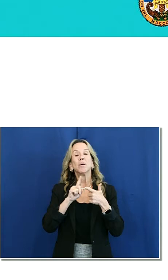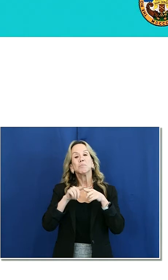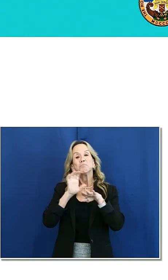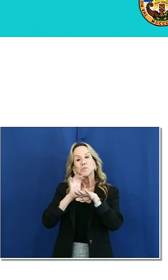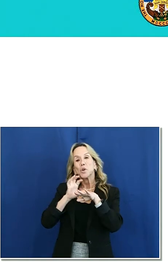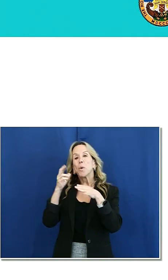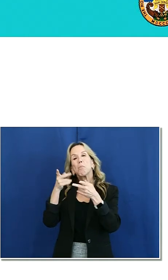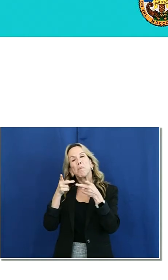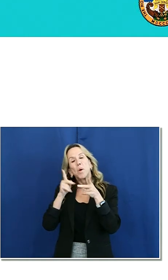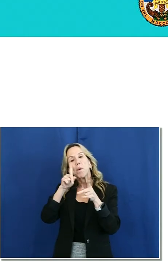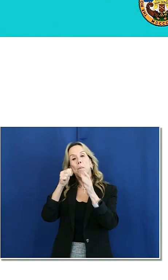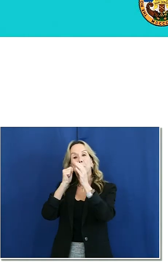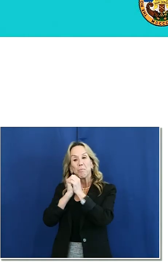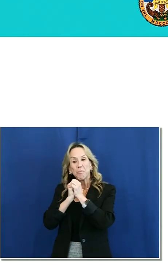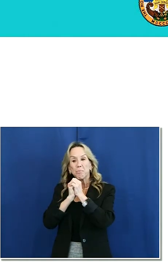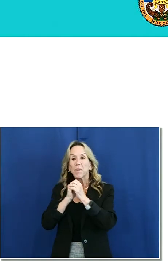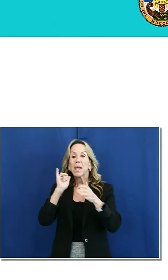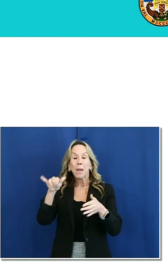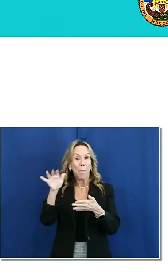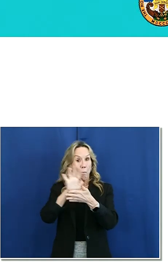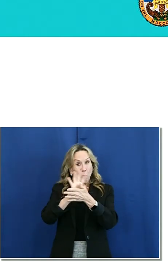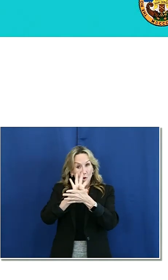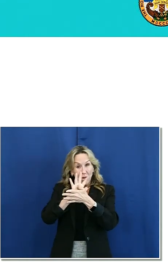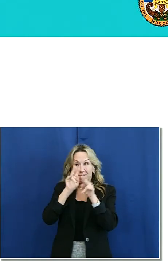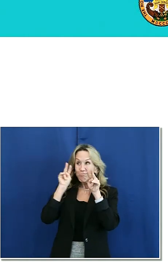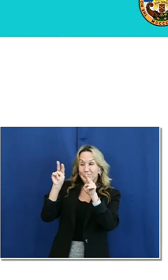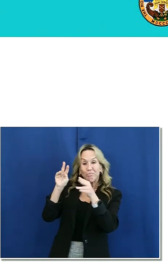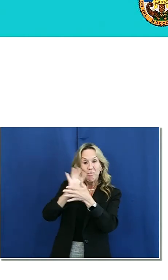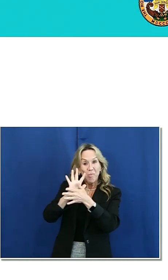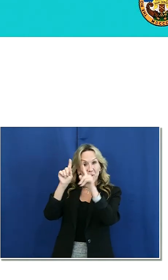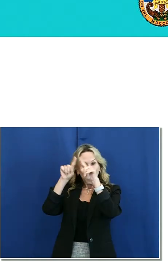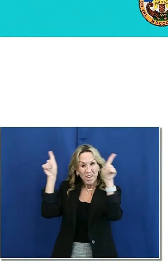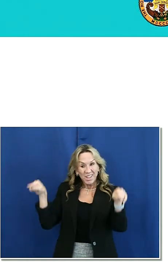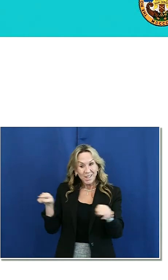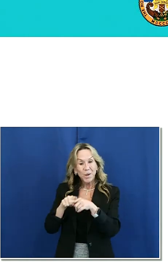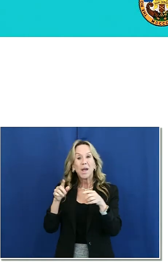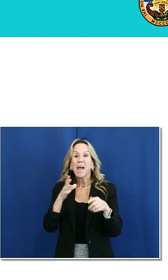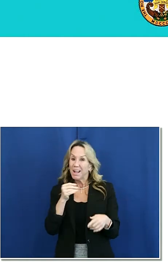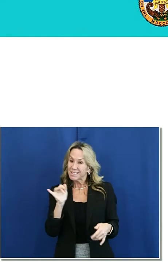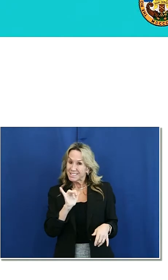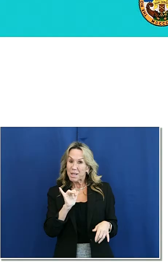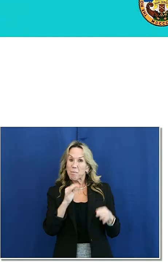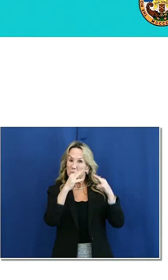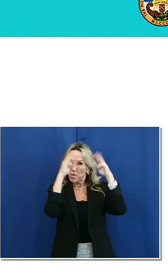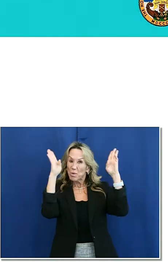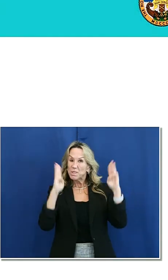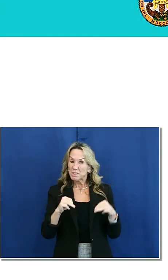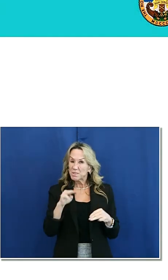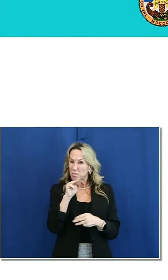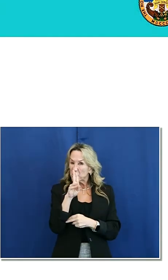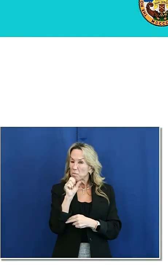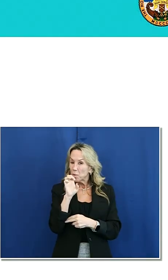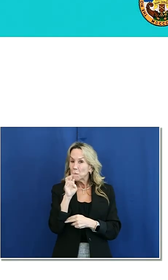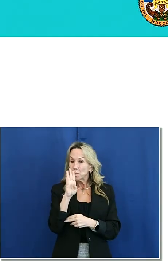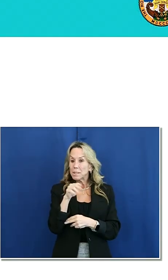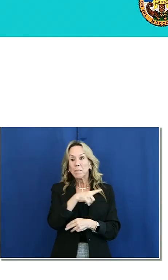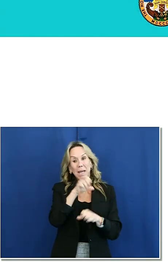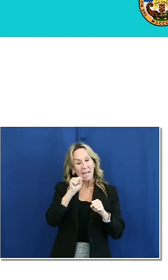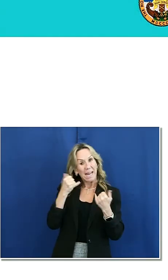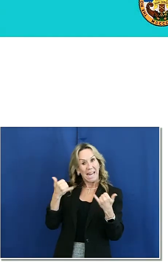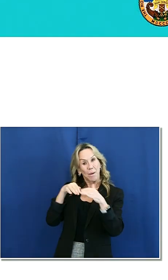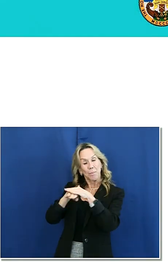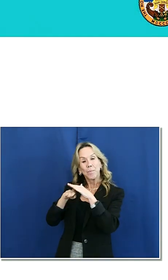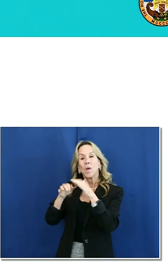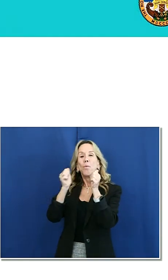theaters, and museums are now allowed to conduct indoor operations with modifications. And modifications mean